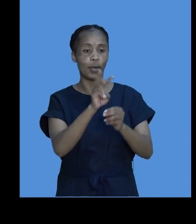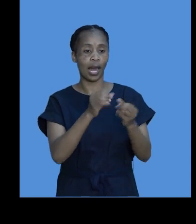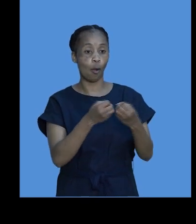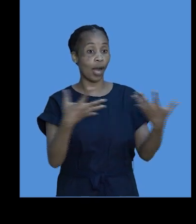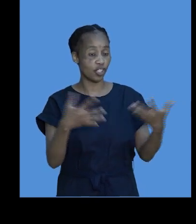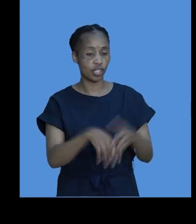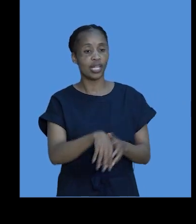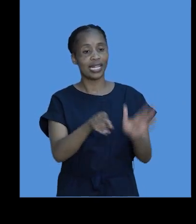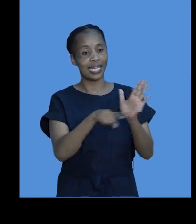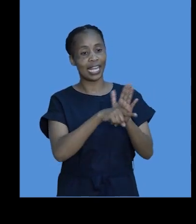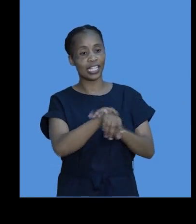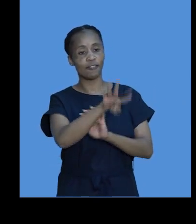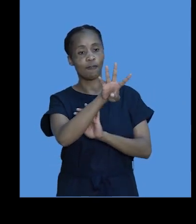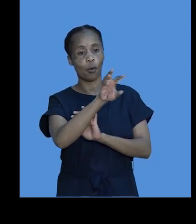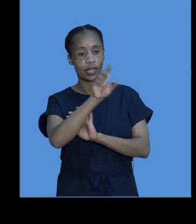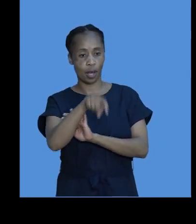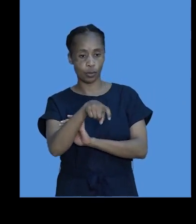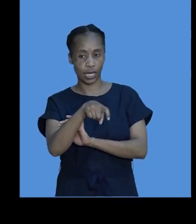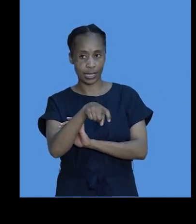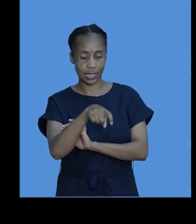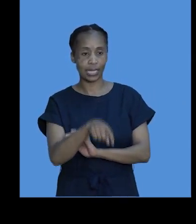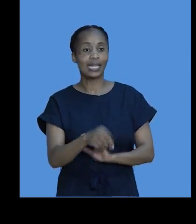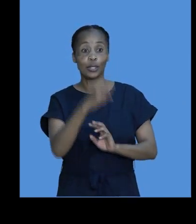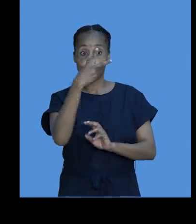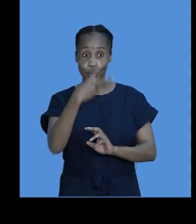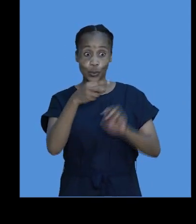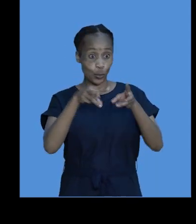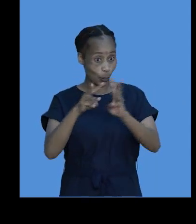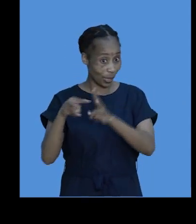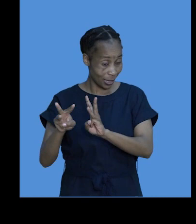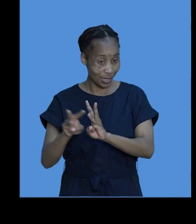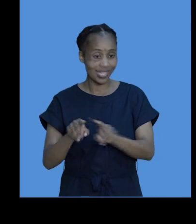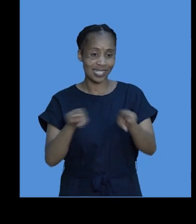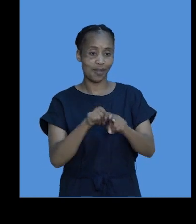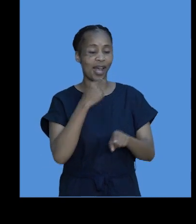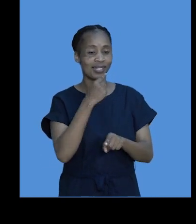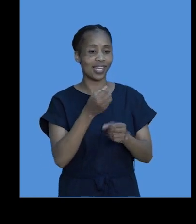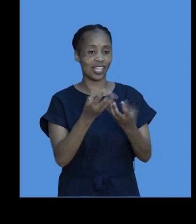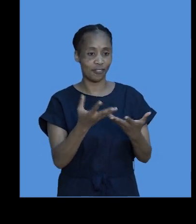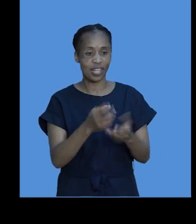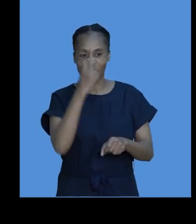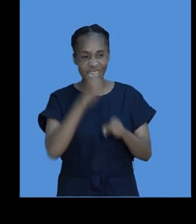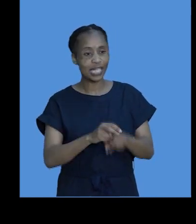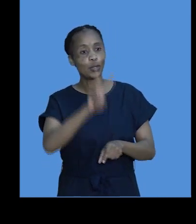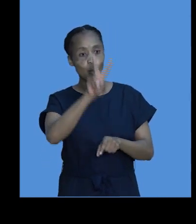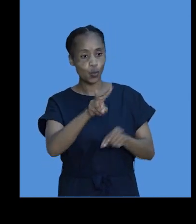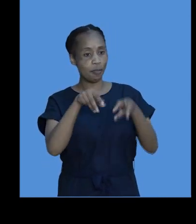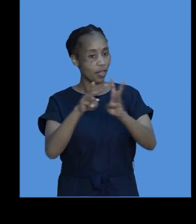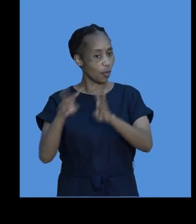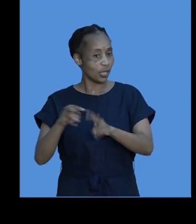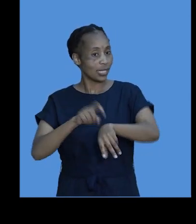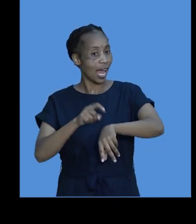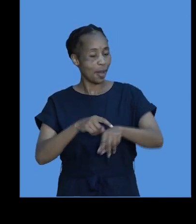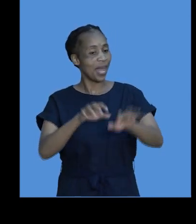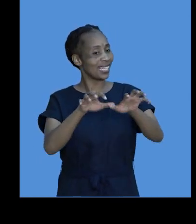answer as negative 4,000. The two methods should give you the same answer there. So